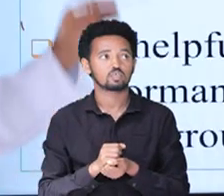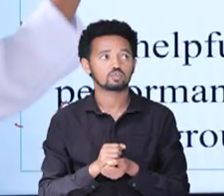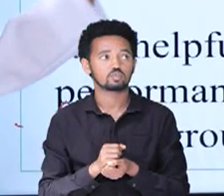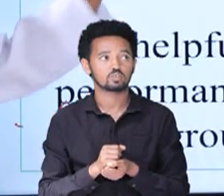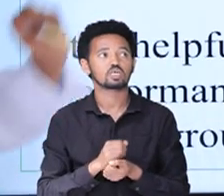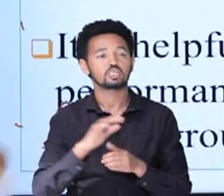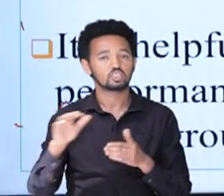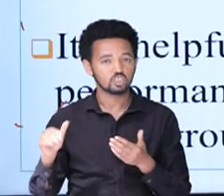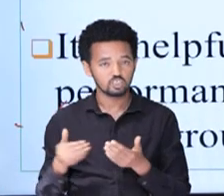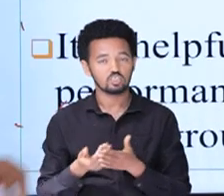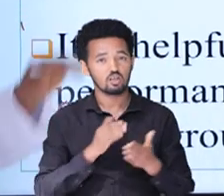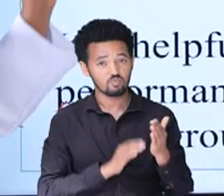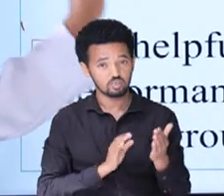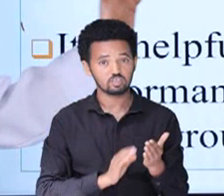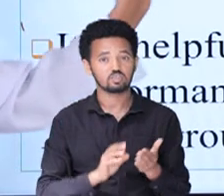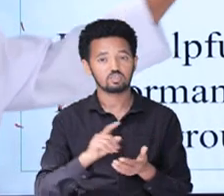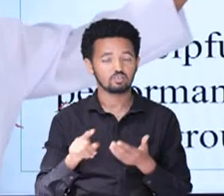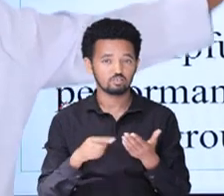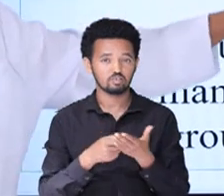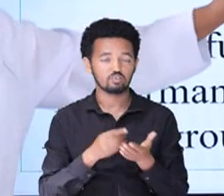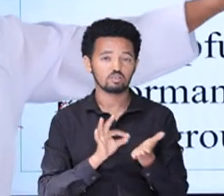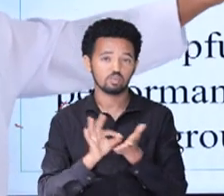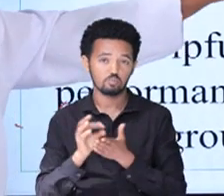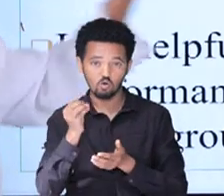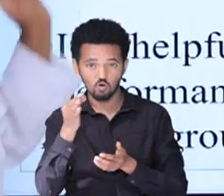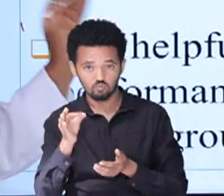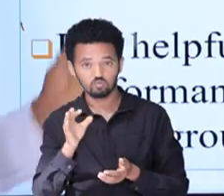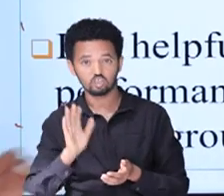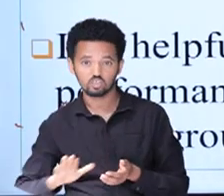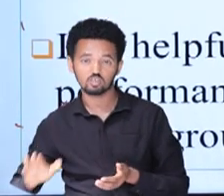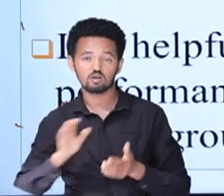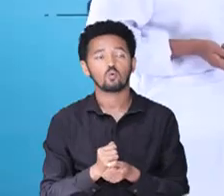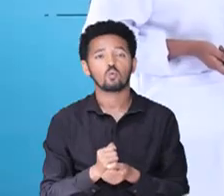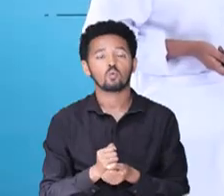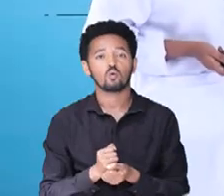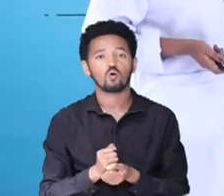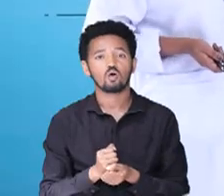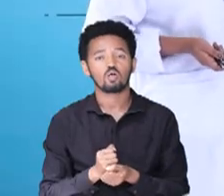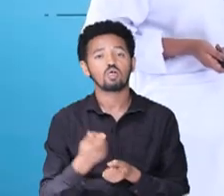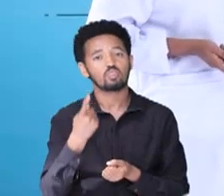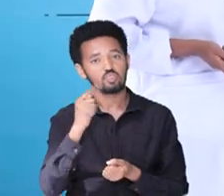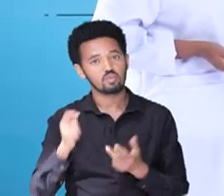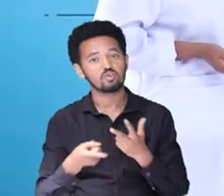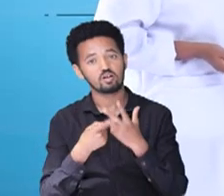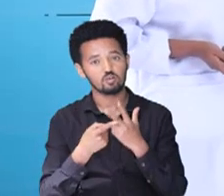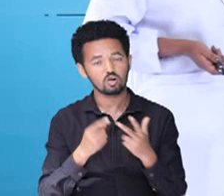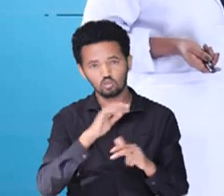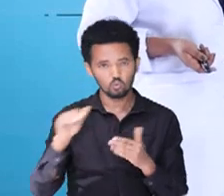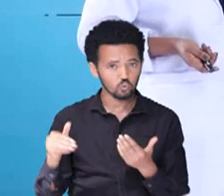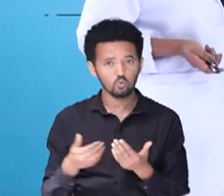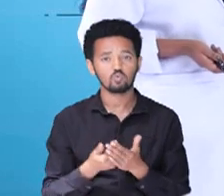fertility. General fertility rate, it is the number of children born per woman. The third one is